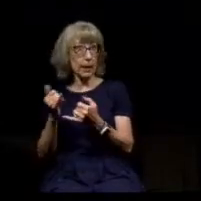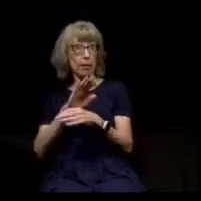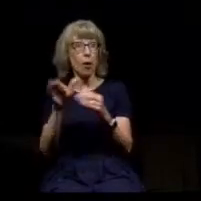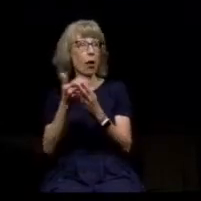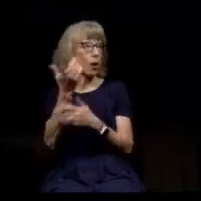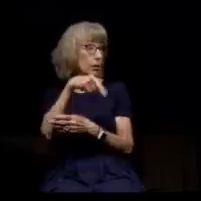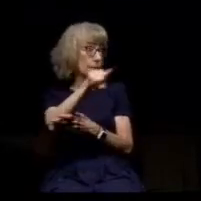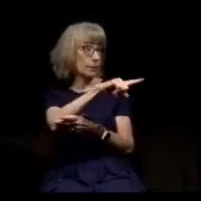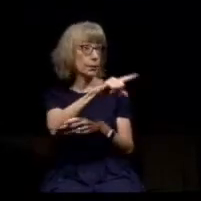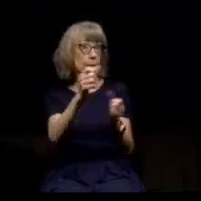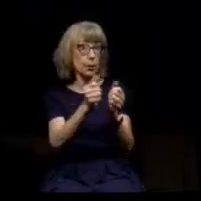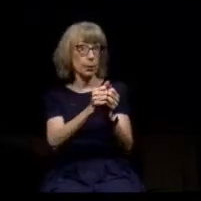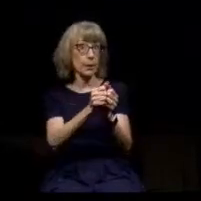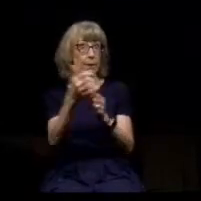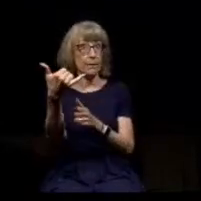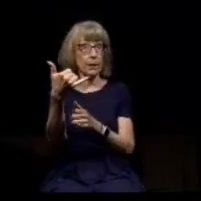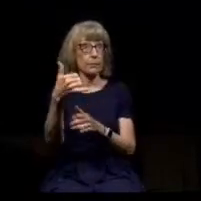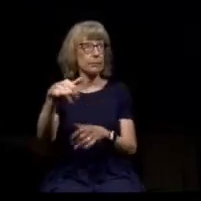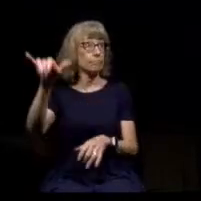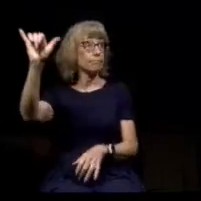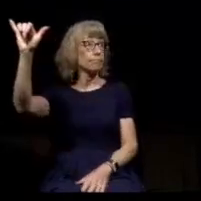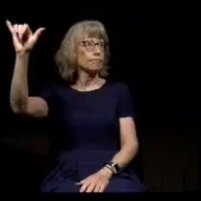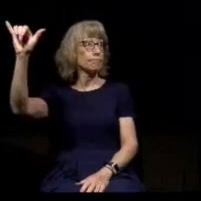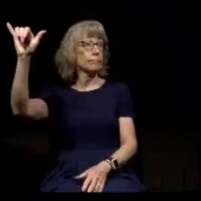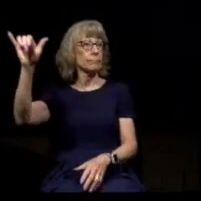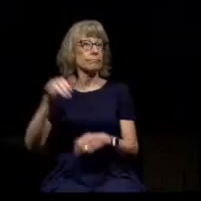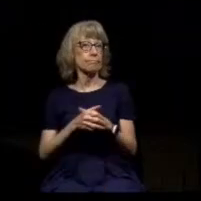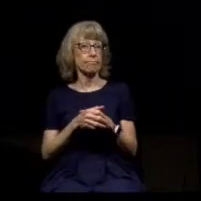cell phone to pull it out, turn your light on.